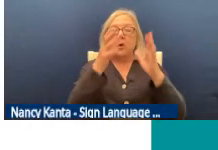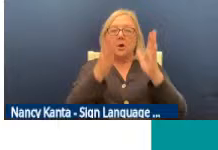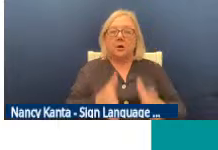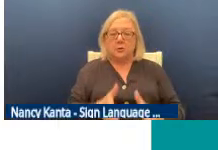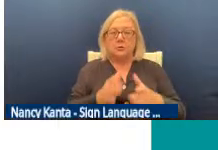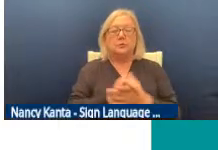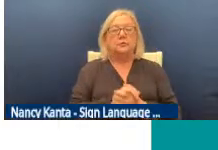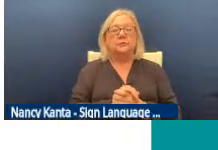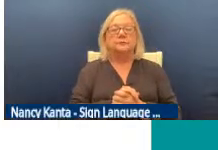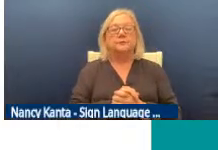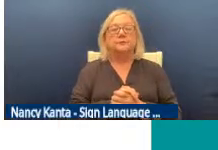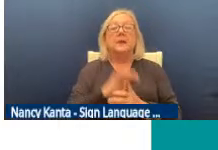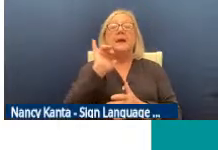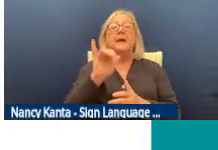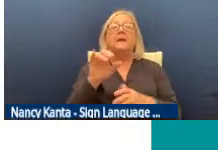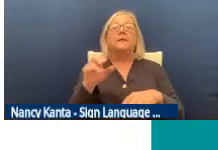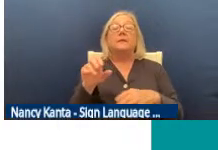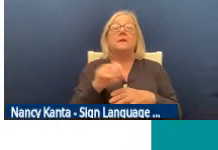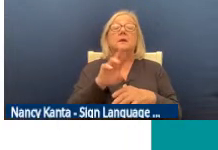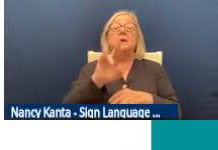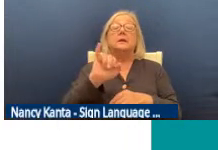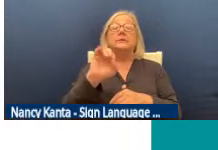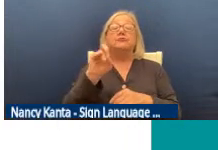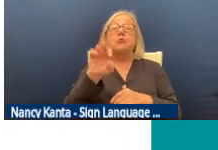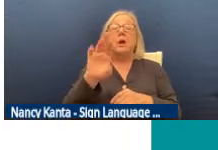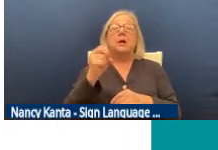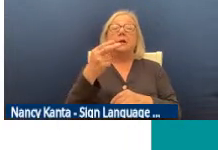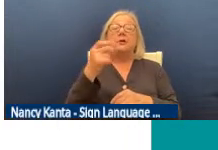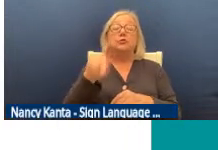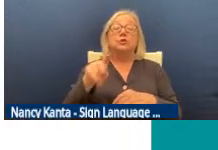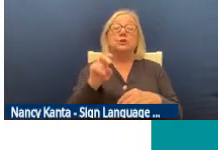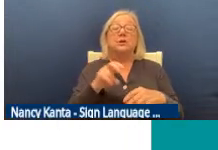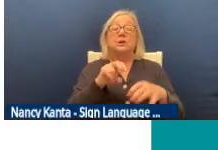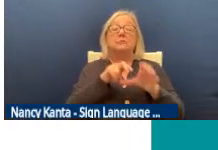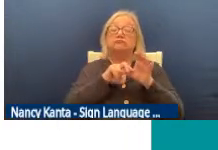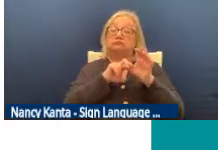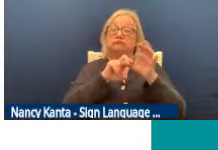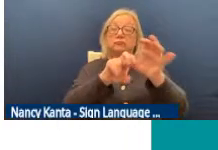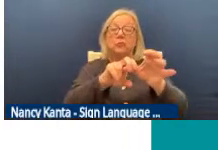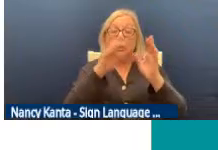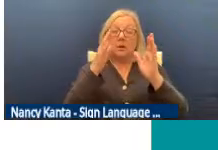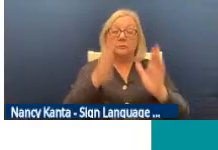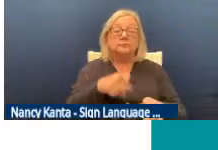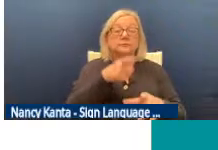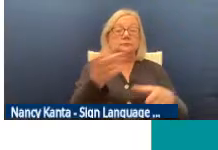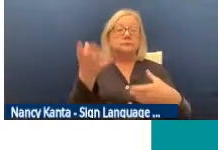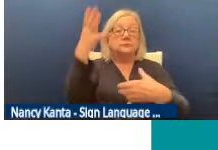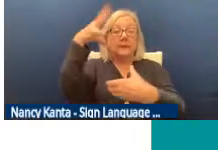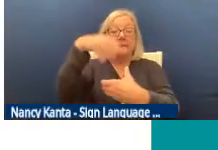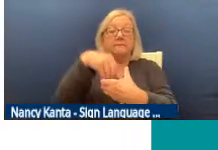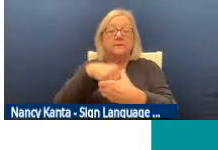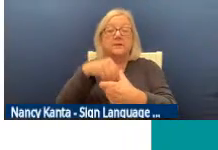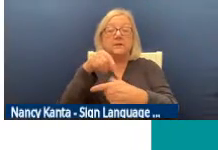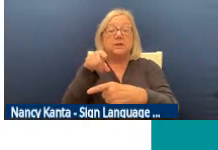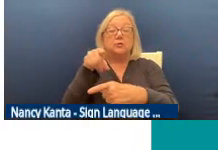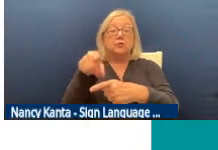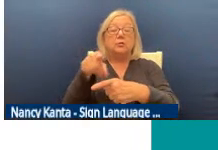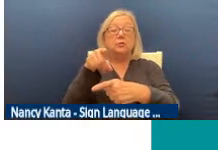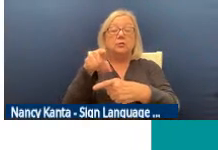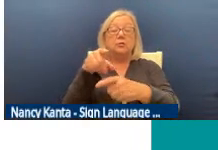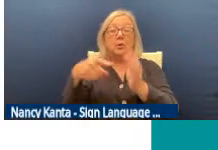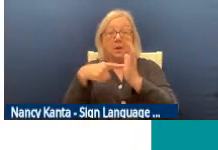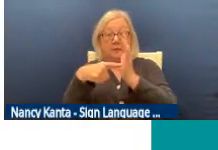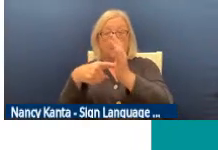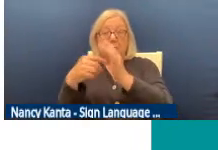This ridership model, as I mentioned, it feeds back into project justification criteria and also informs the operating